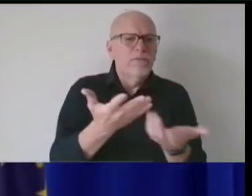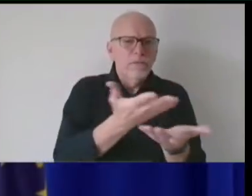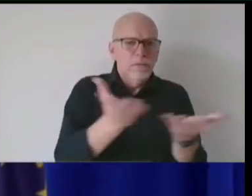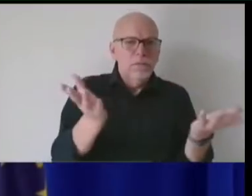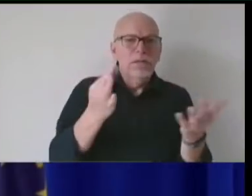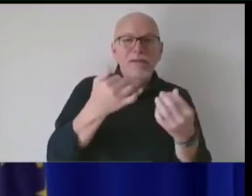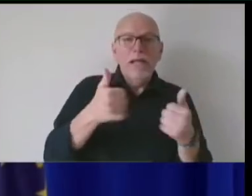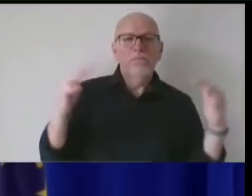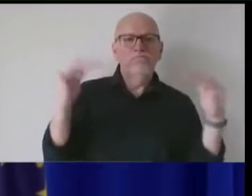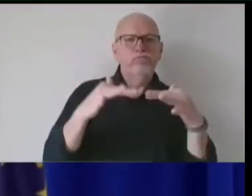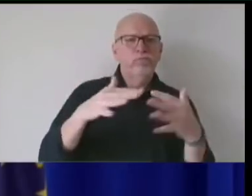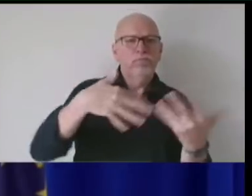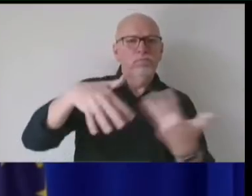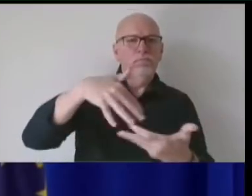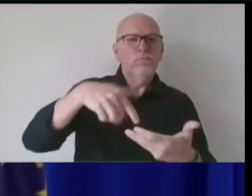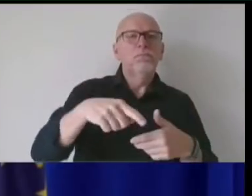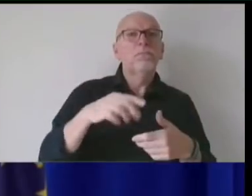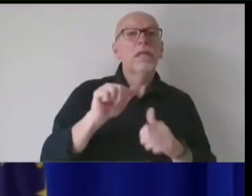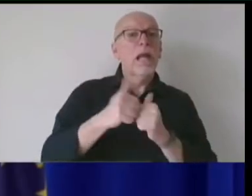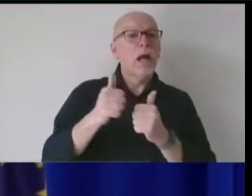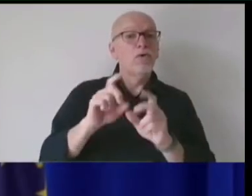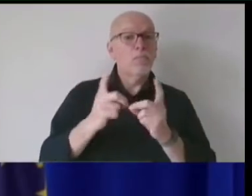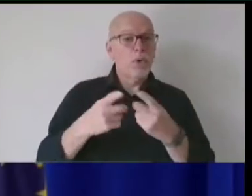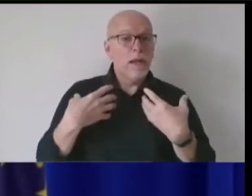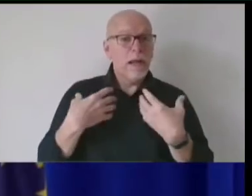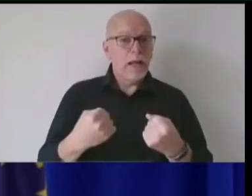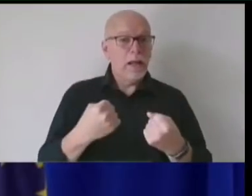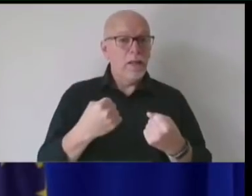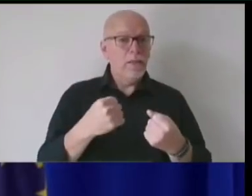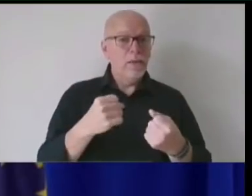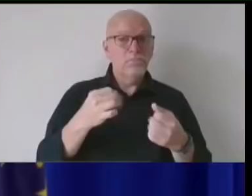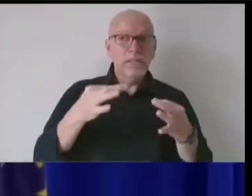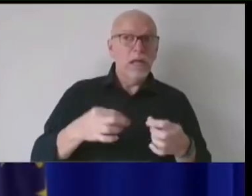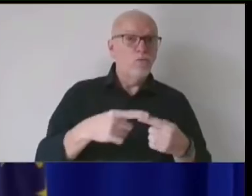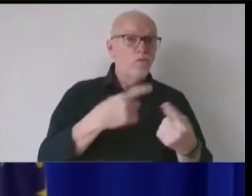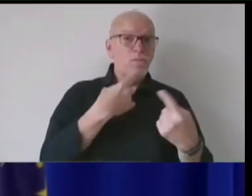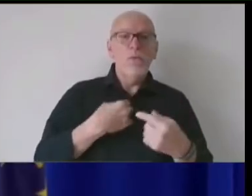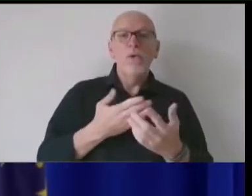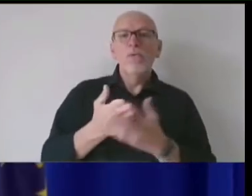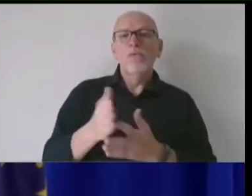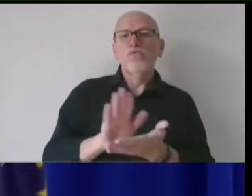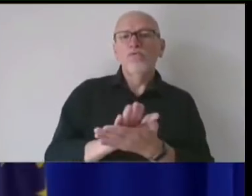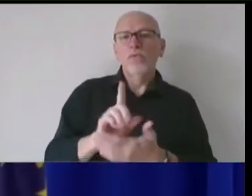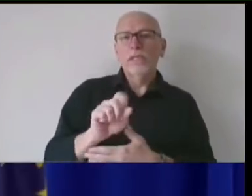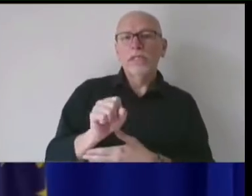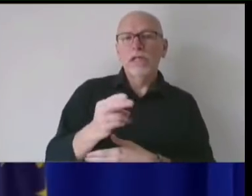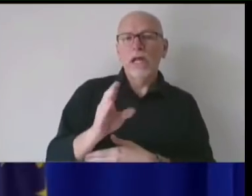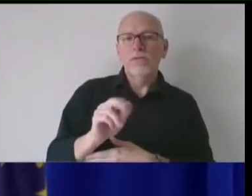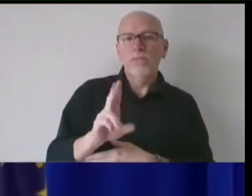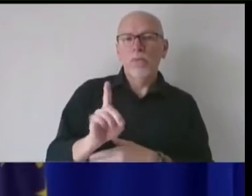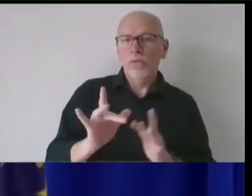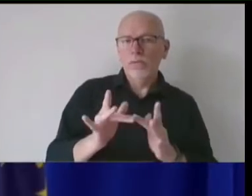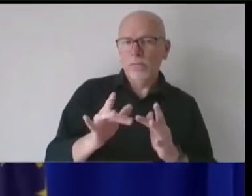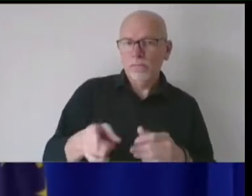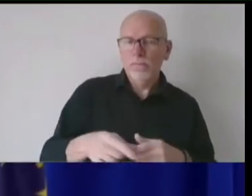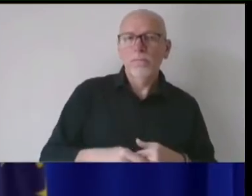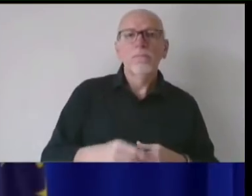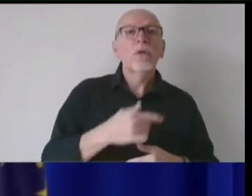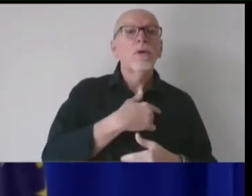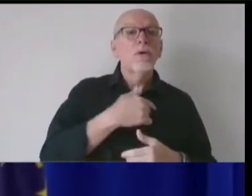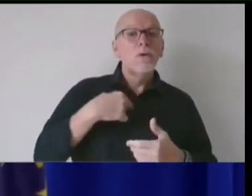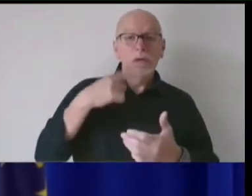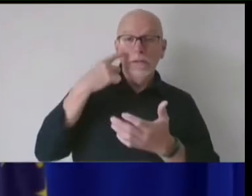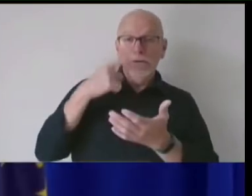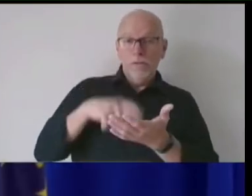State Department of Health chose to have that reported to us was through the school dashboard. We have found